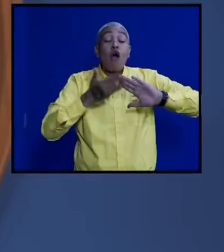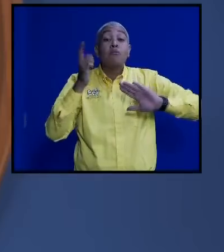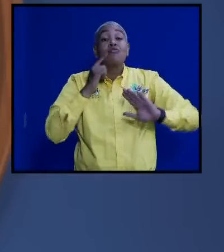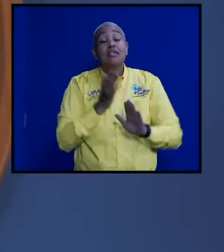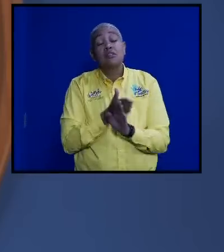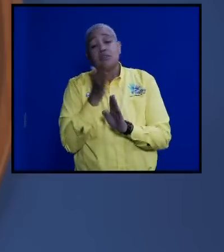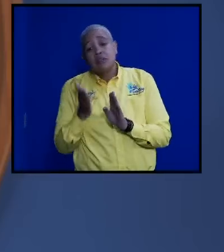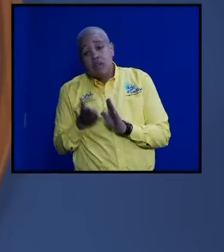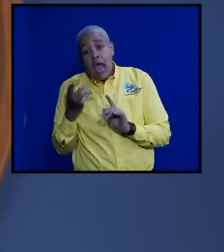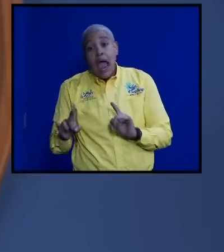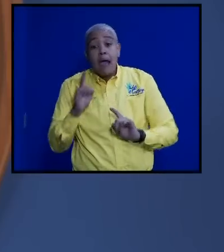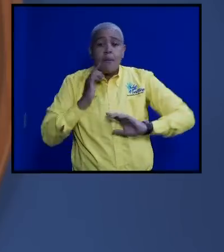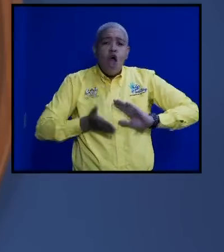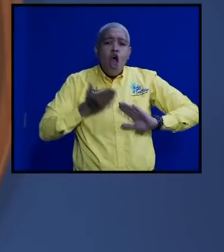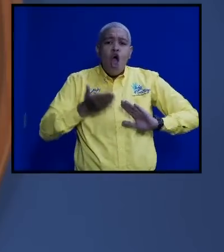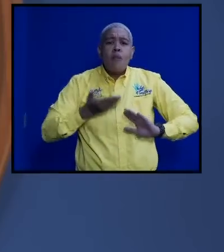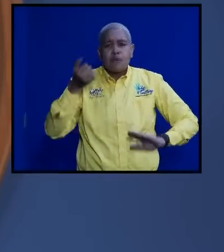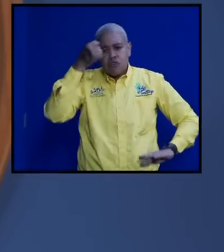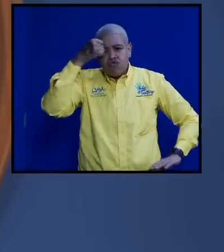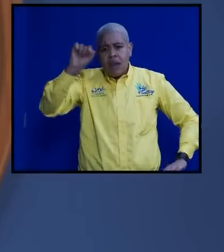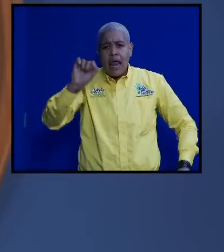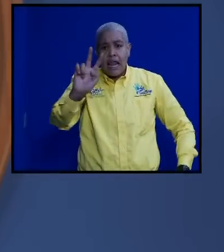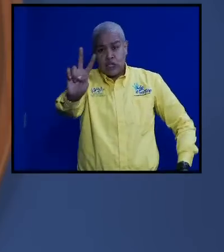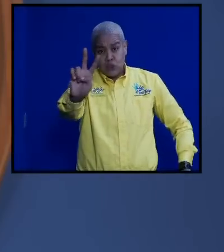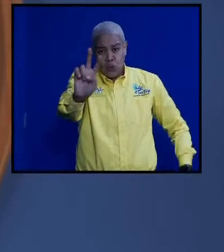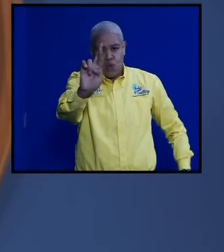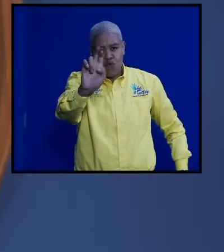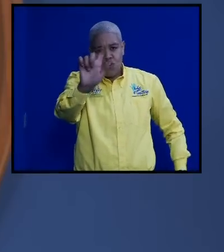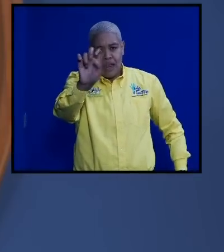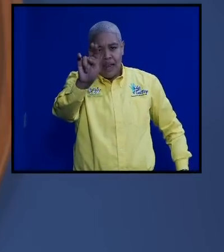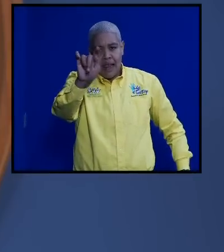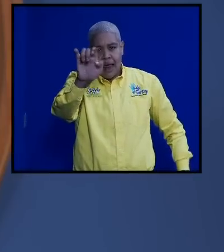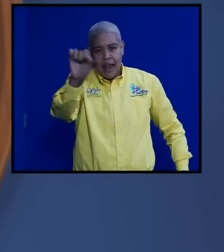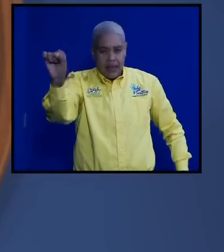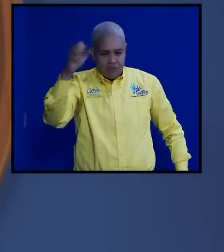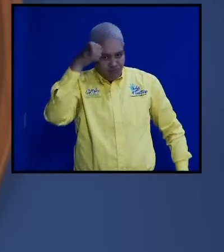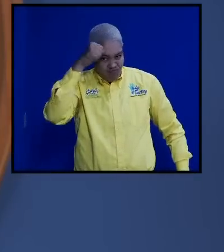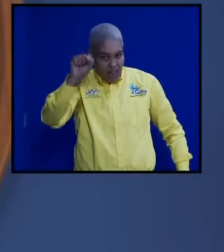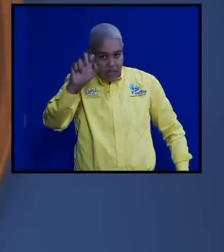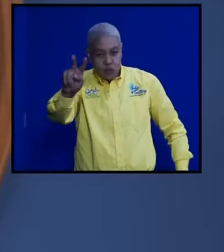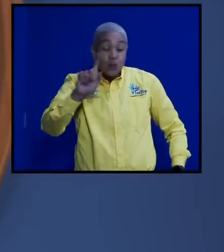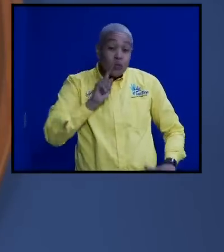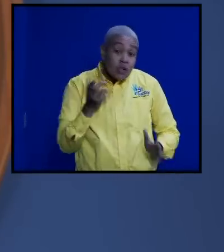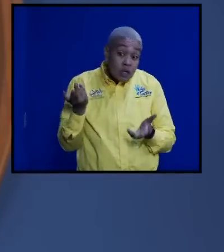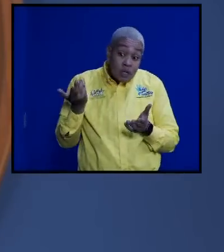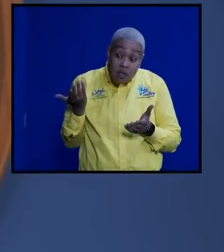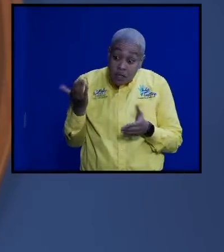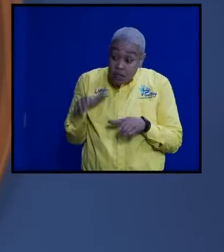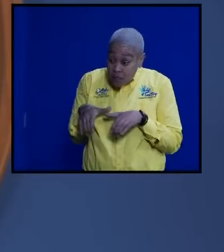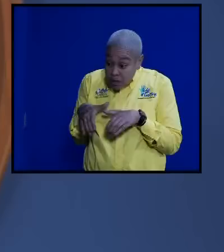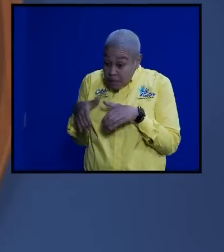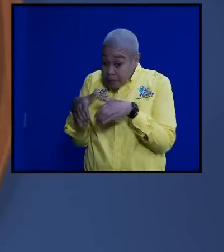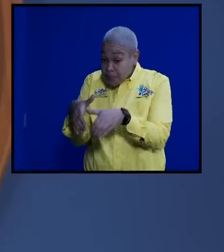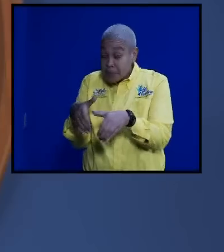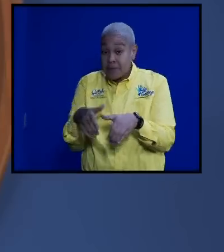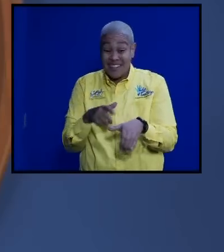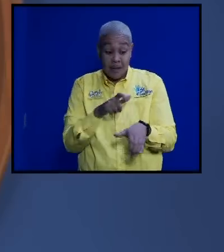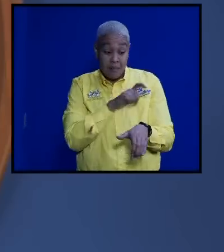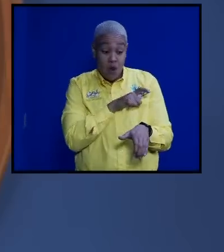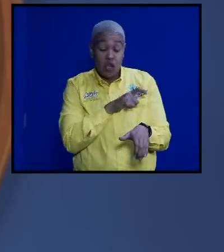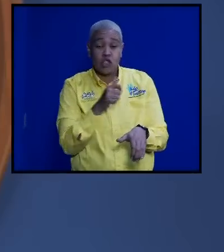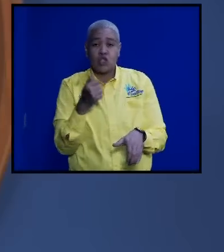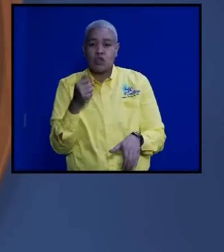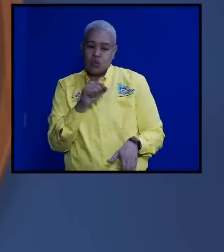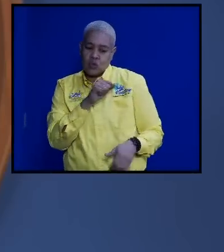side, Operation Relentless 2, a jointly planned and executed operation with the JDF and